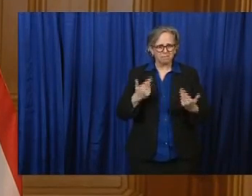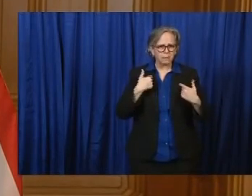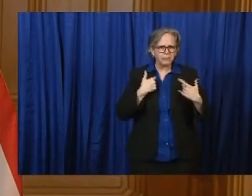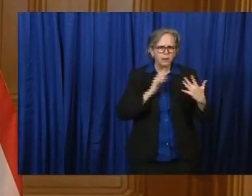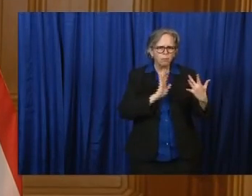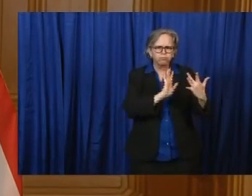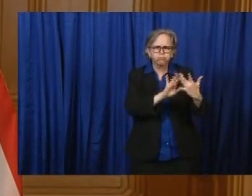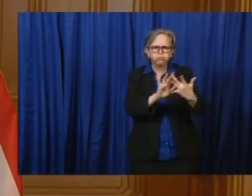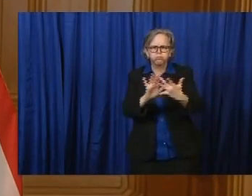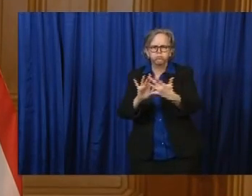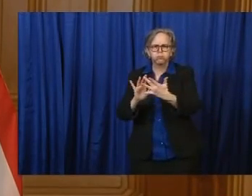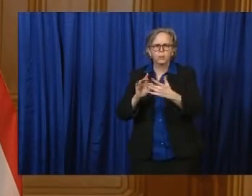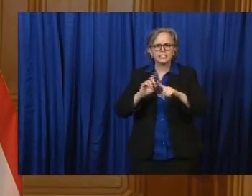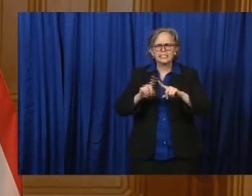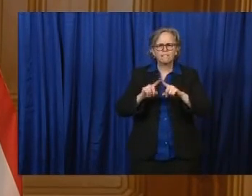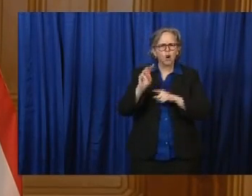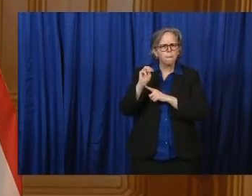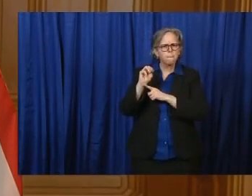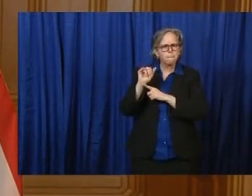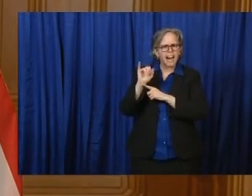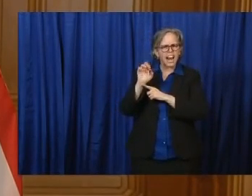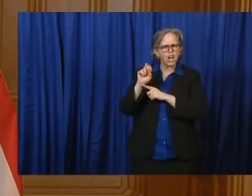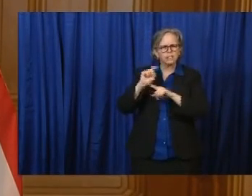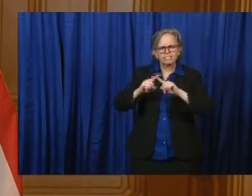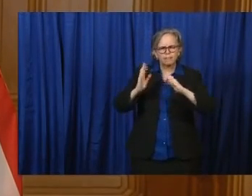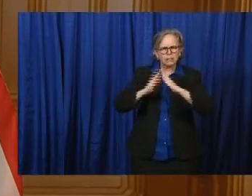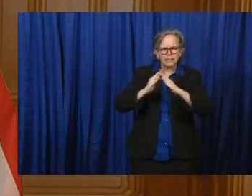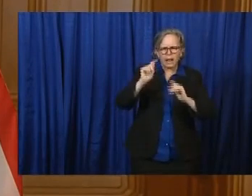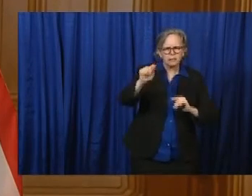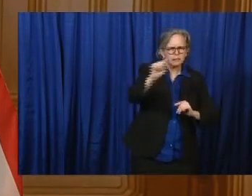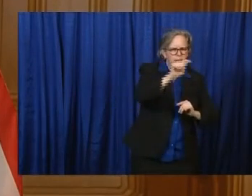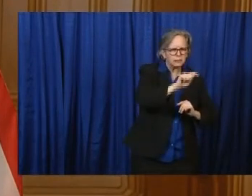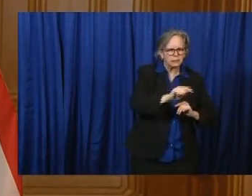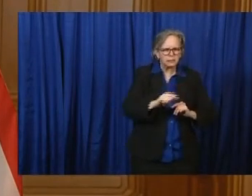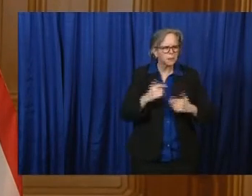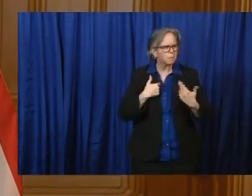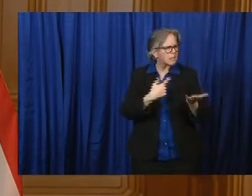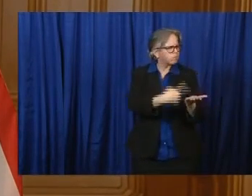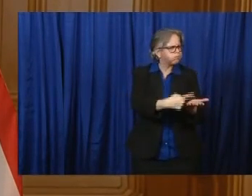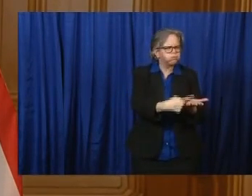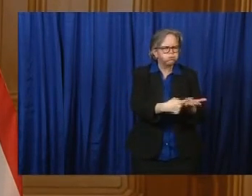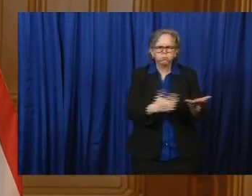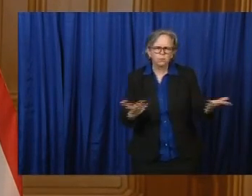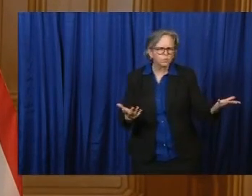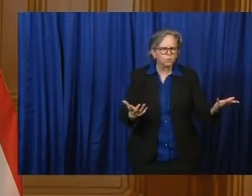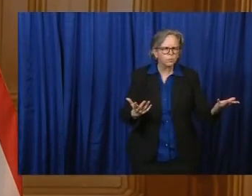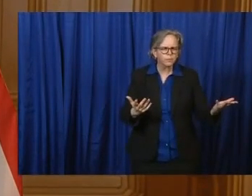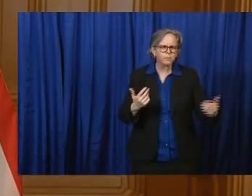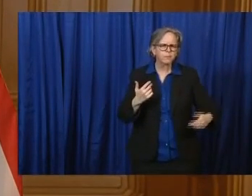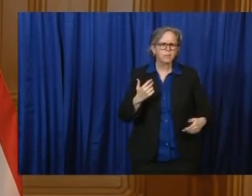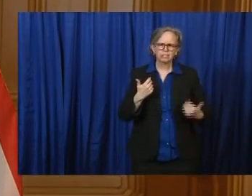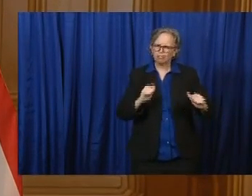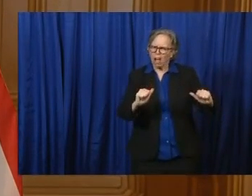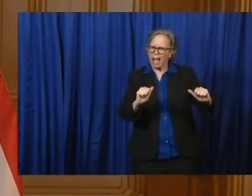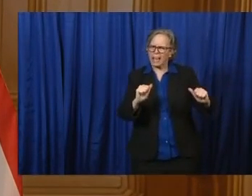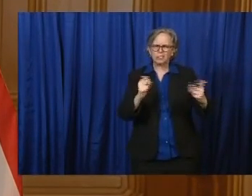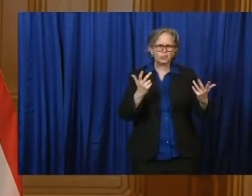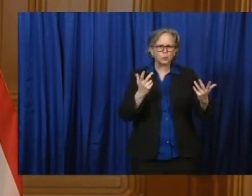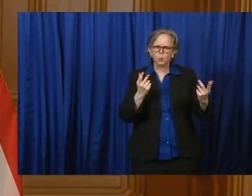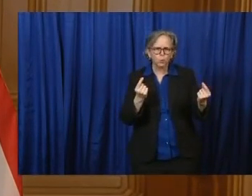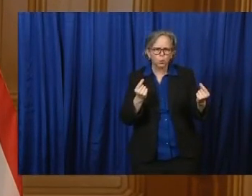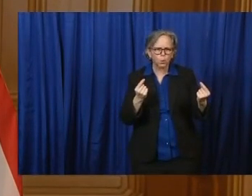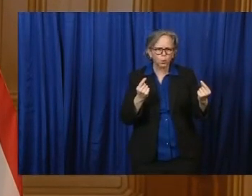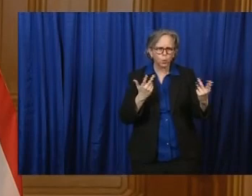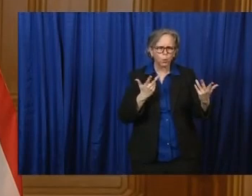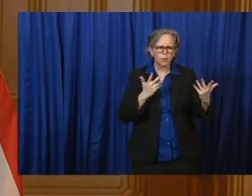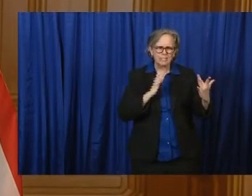bit, but that is our efforts to reach out to non-English speakers in